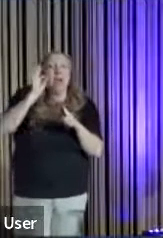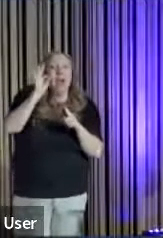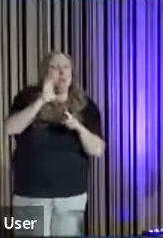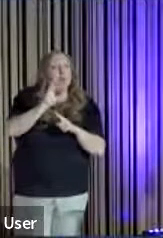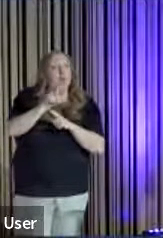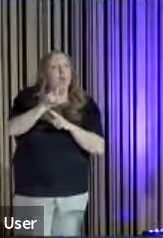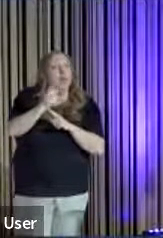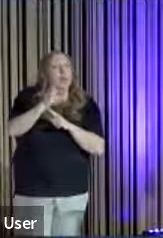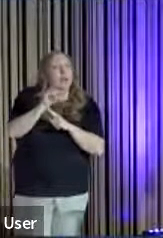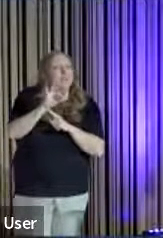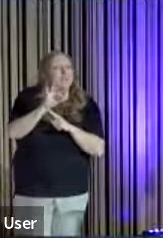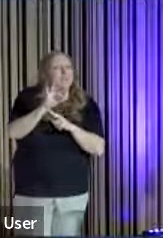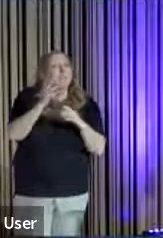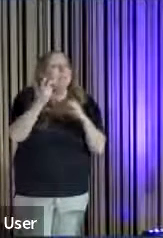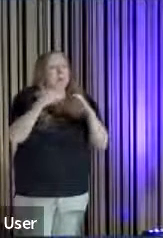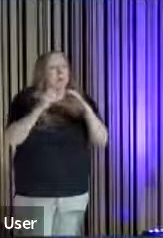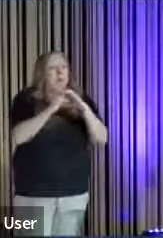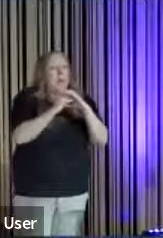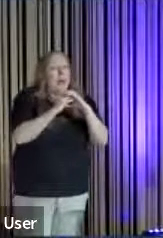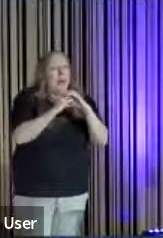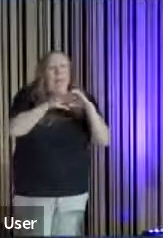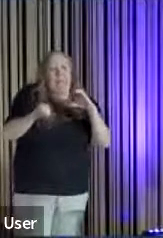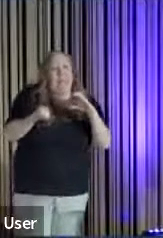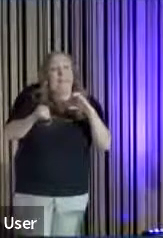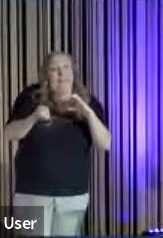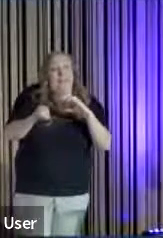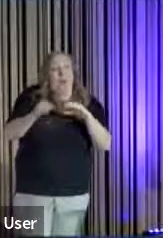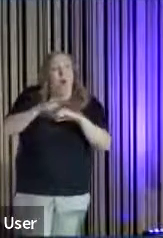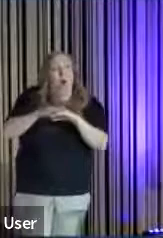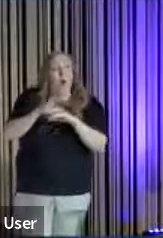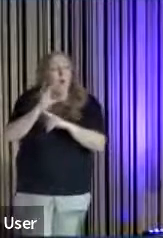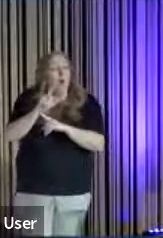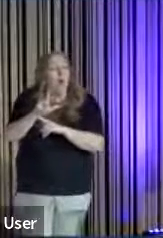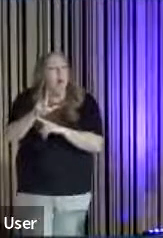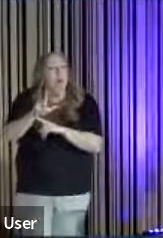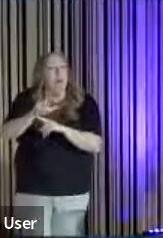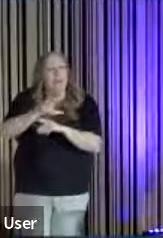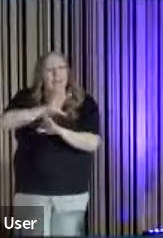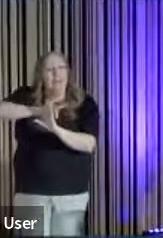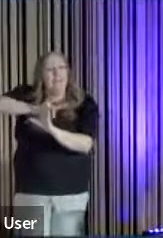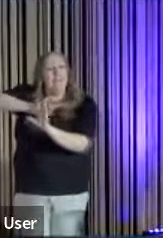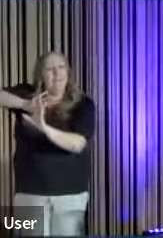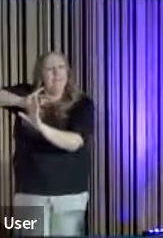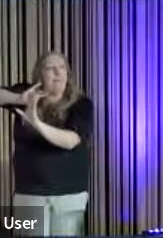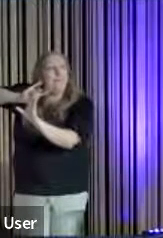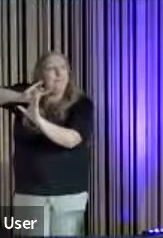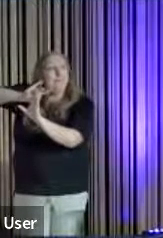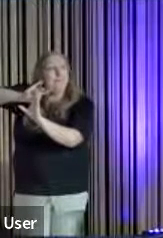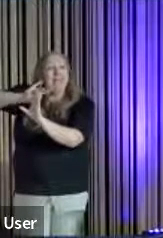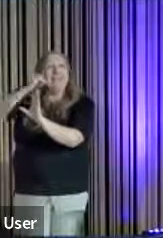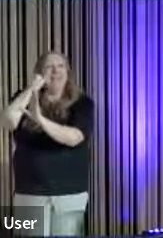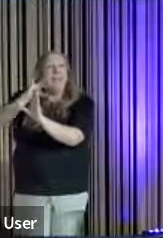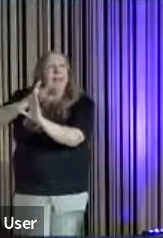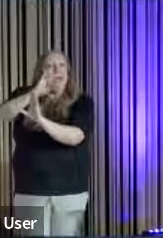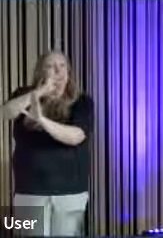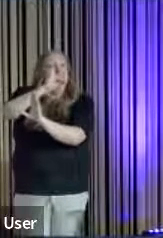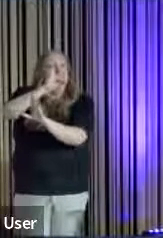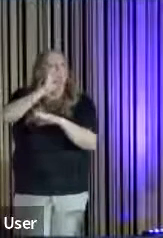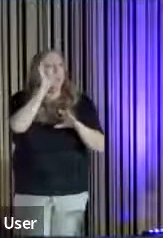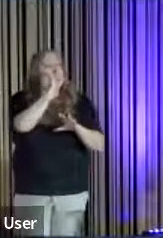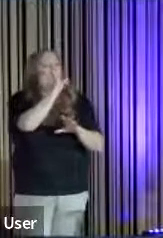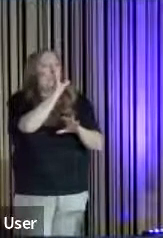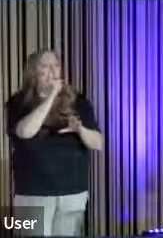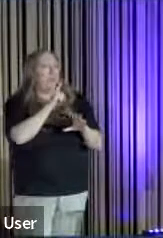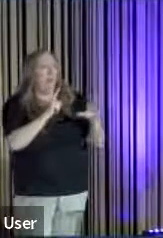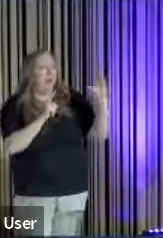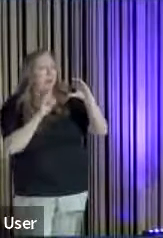it jumps out and then starts to colonize the corals as well. So that's another surprise that we get from